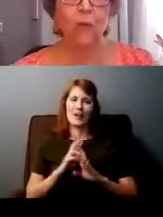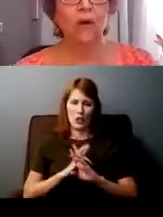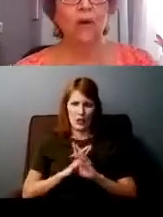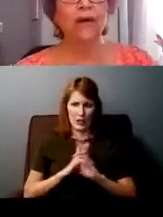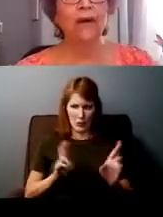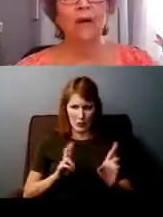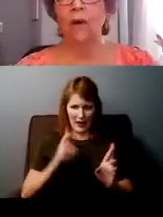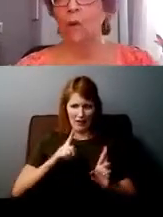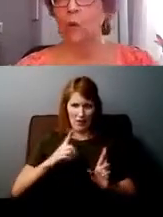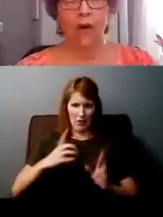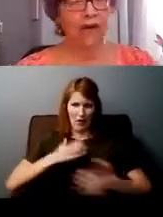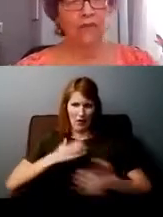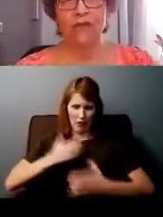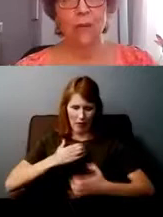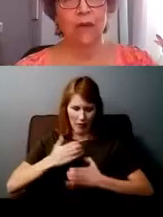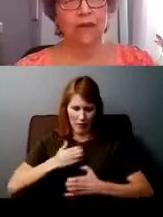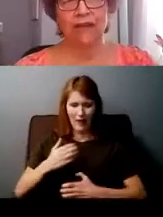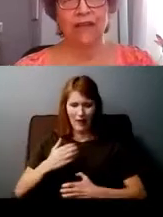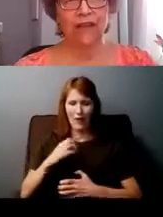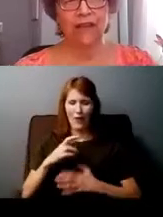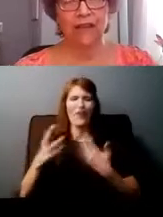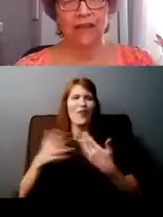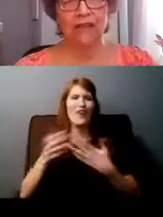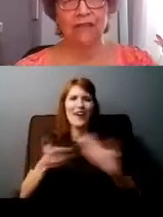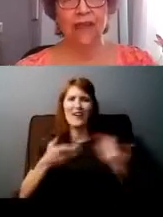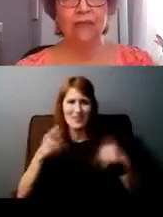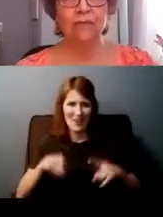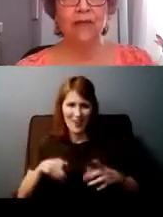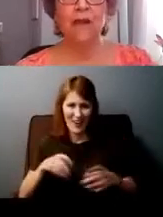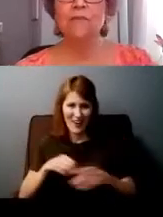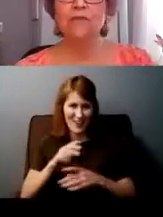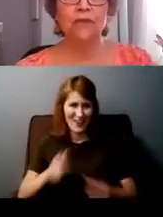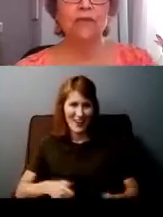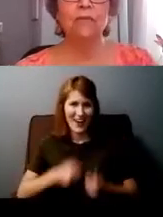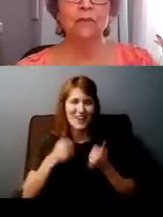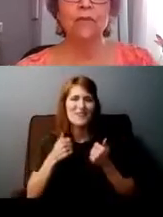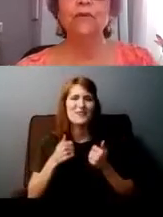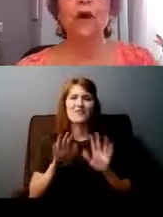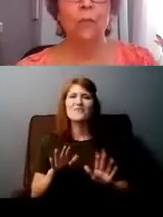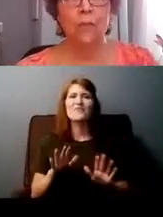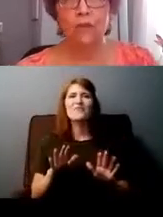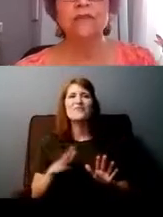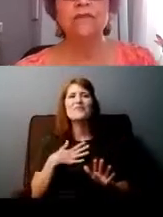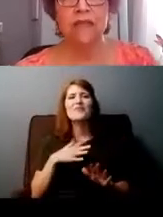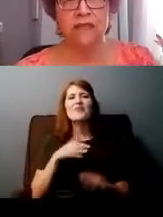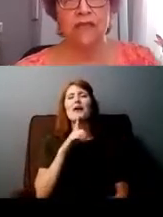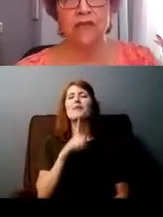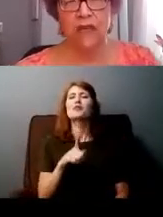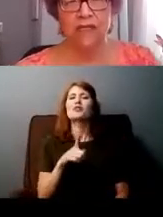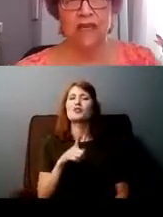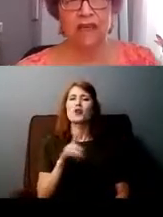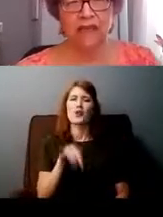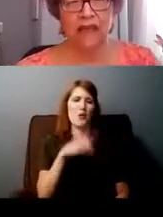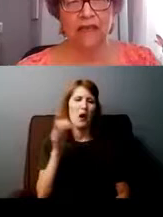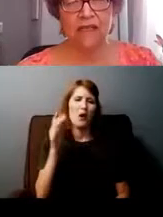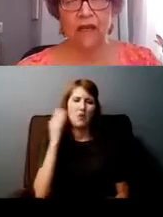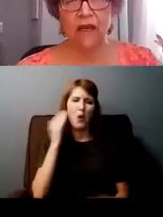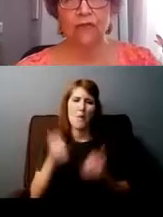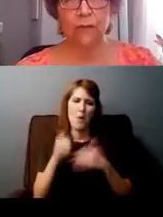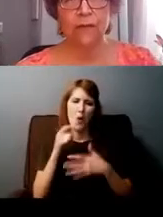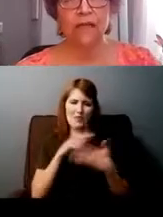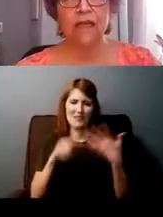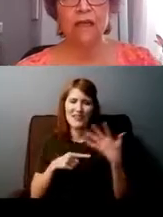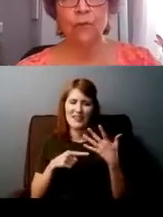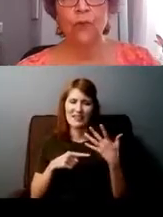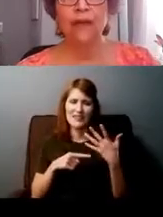complaints, or whatever's going on in your life. And I'm sure that you know most of these de-stress techniques.